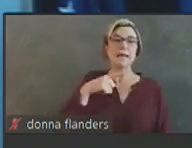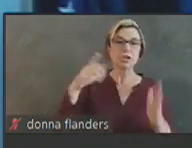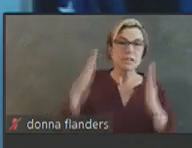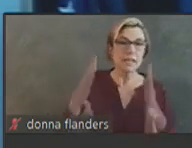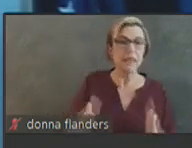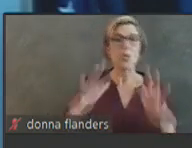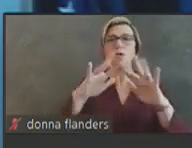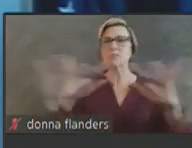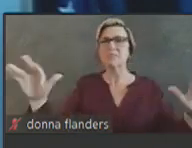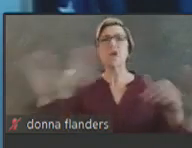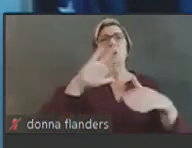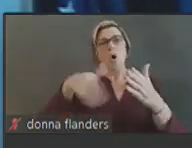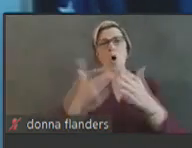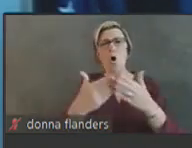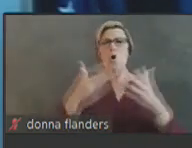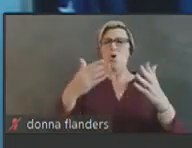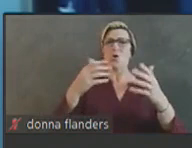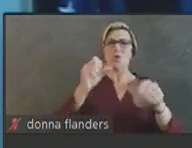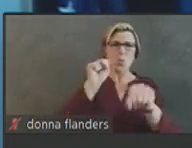excuse for the